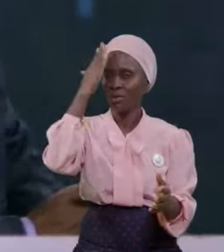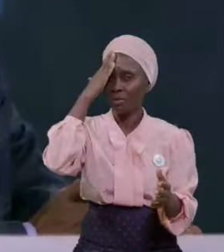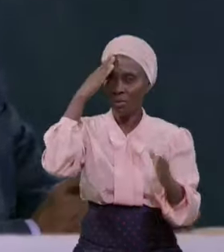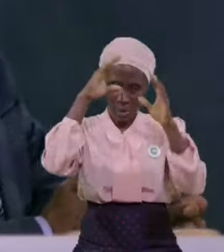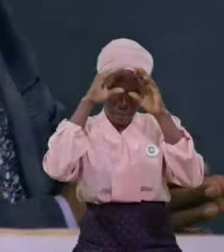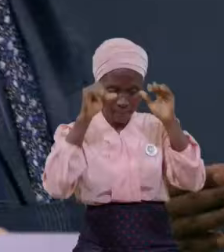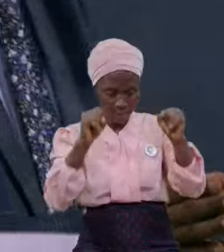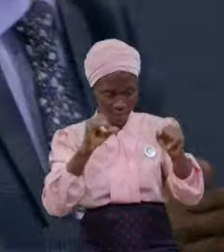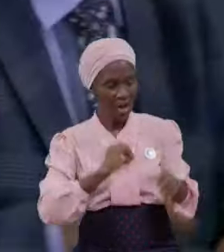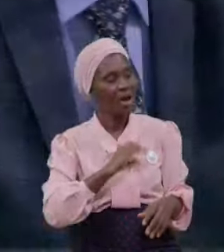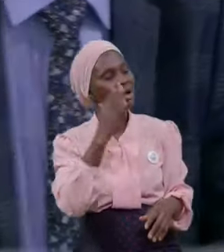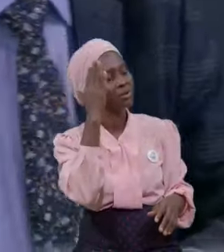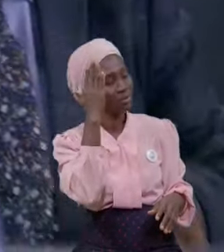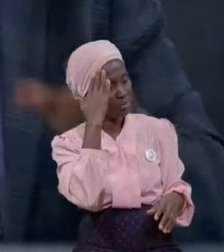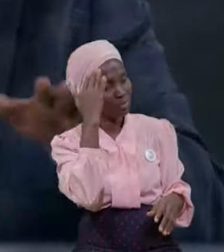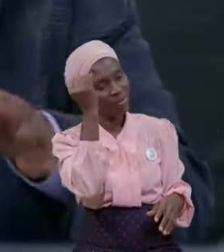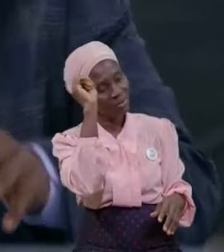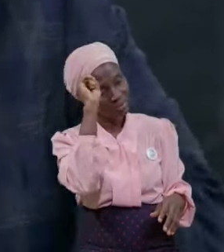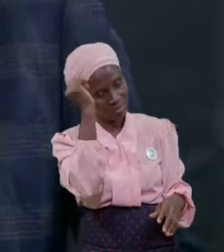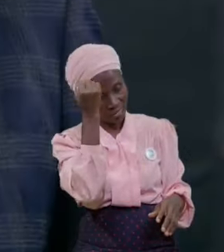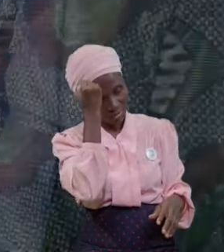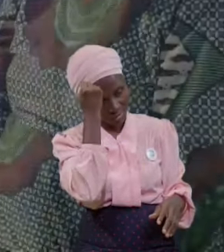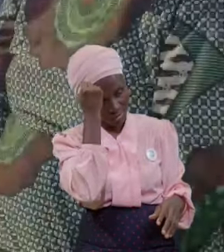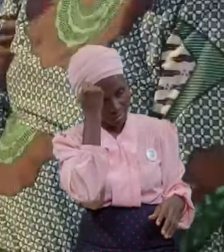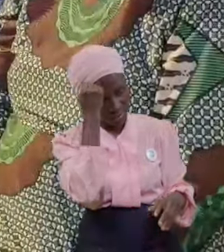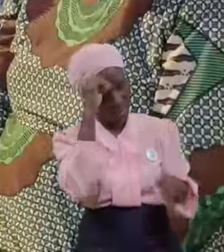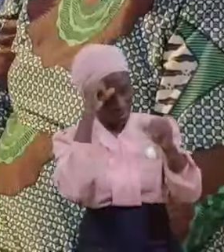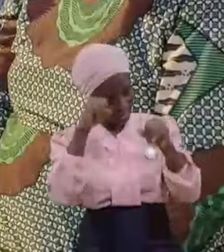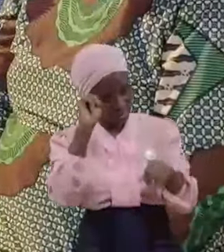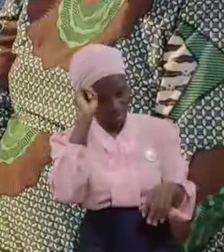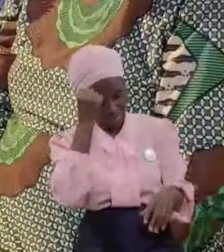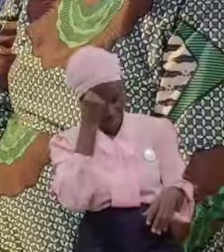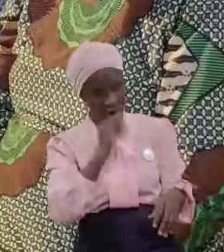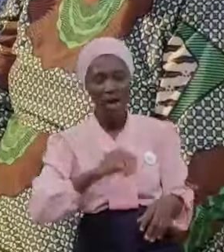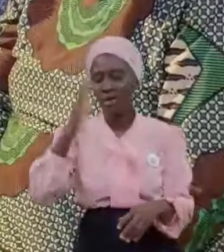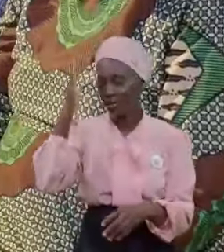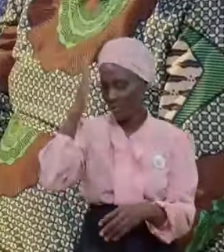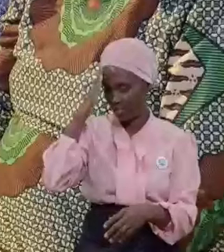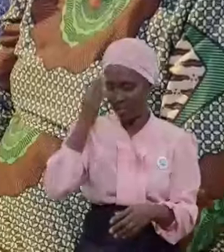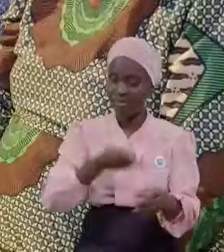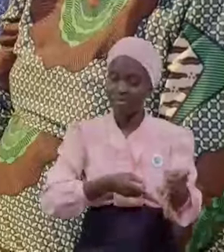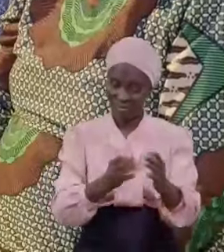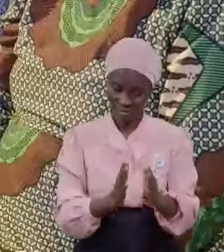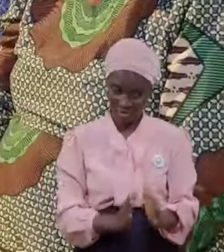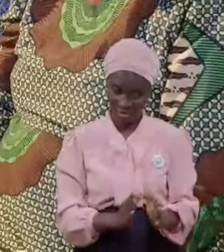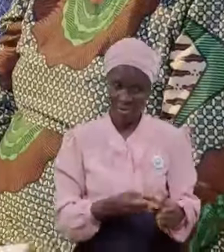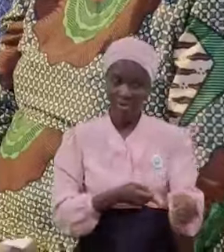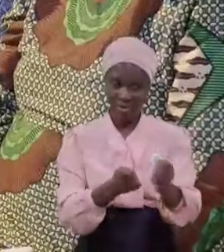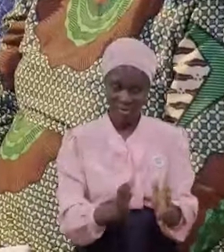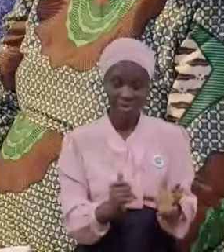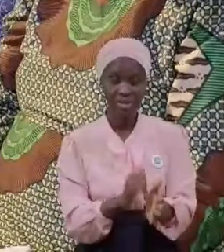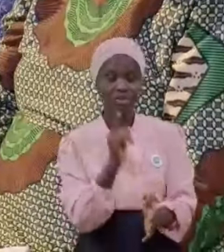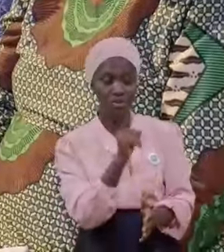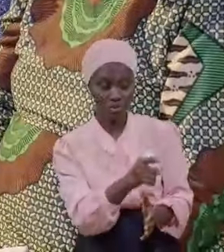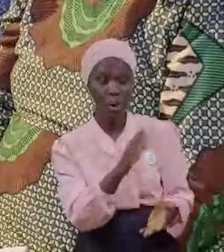I know, director. I know thou believest, because you live by